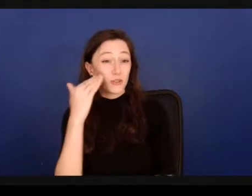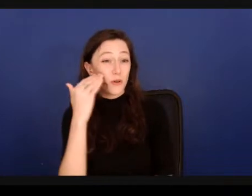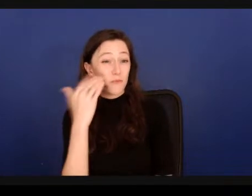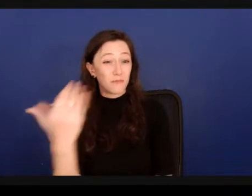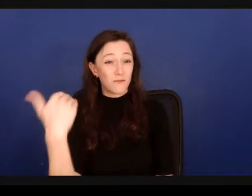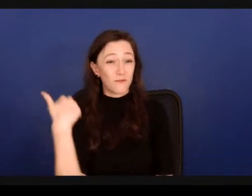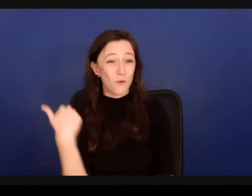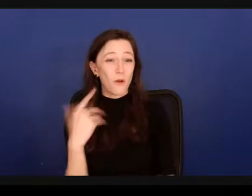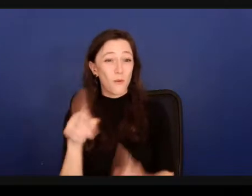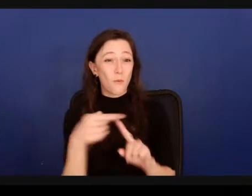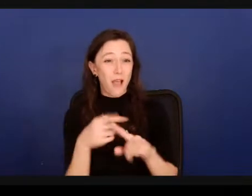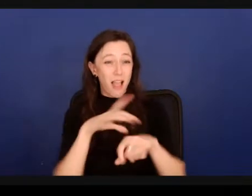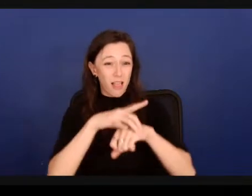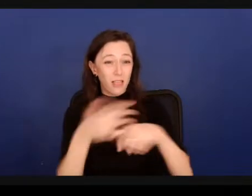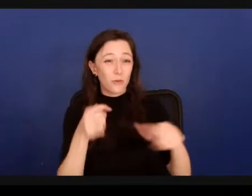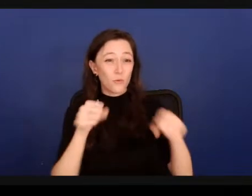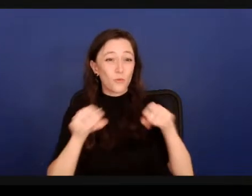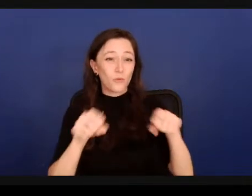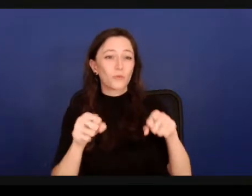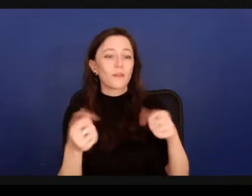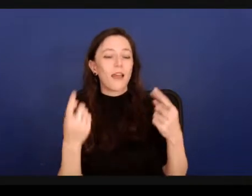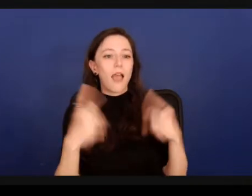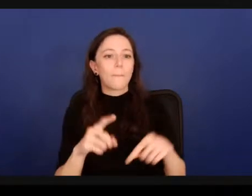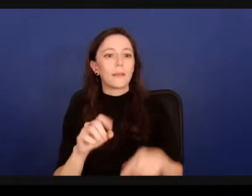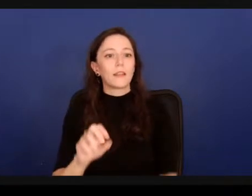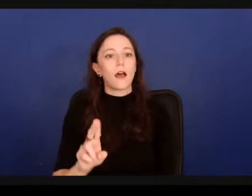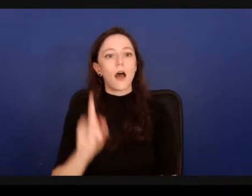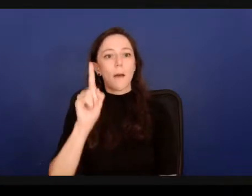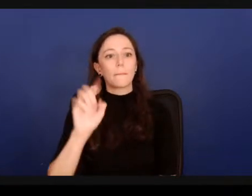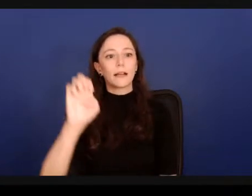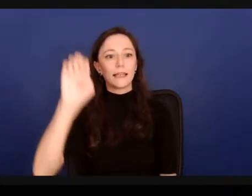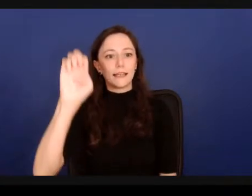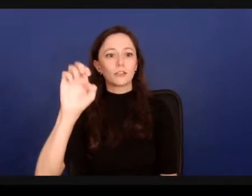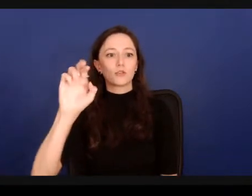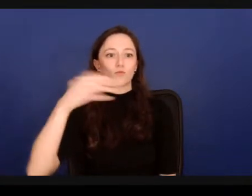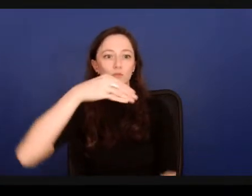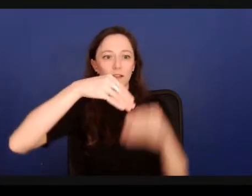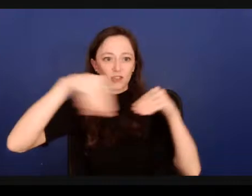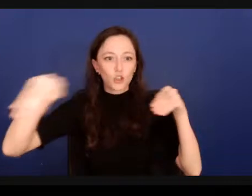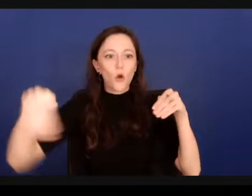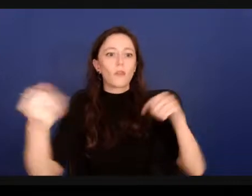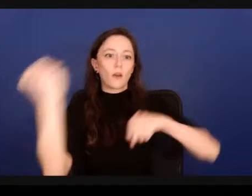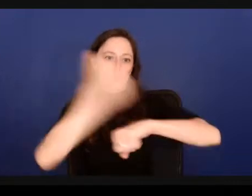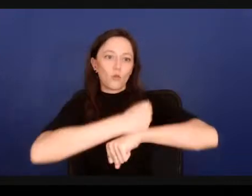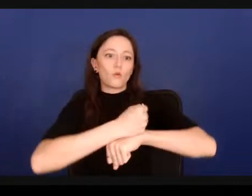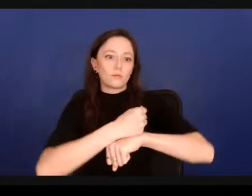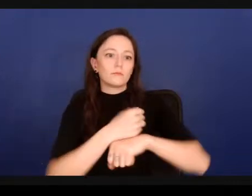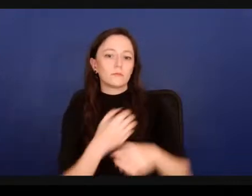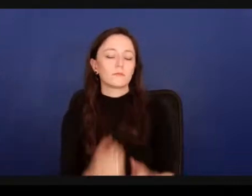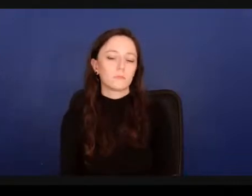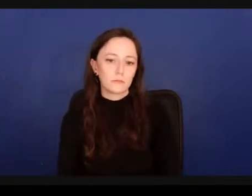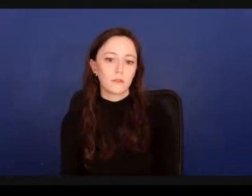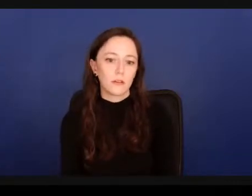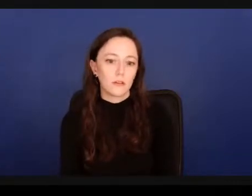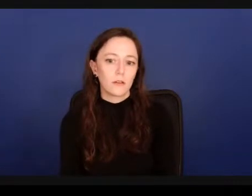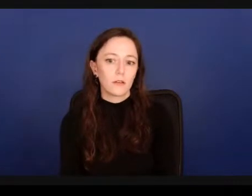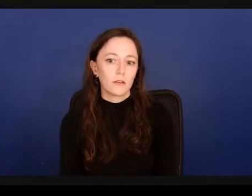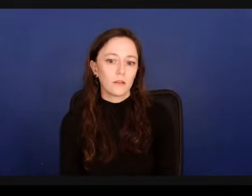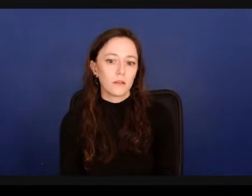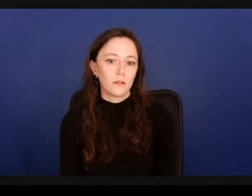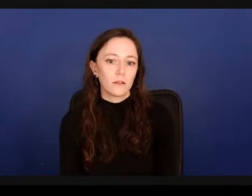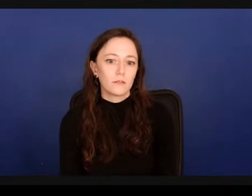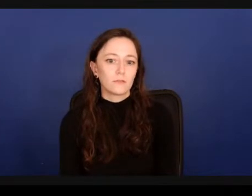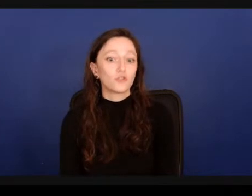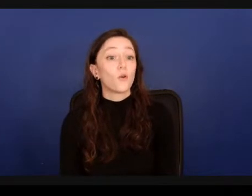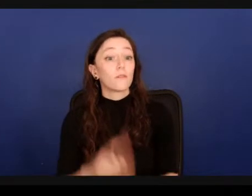seismicity began in Upper East Rift Zone. So that's the park side of things. The National Park has plenty of talks, but